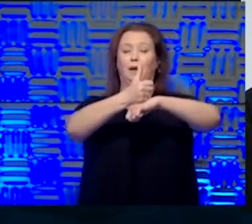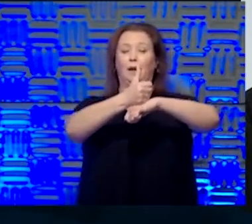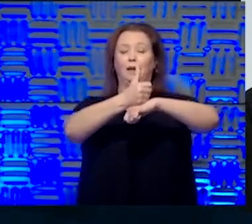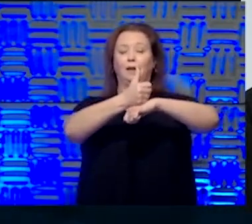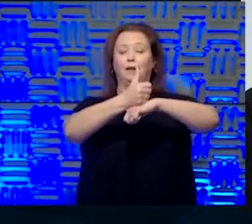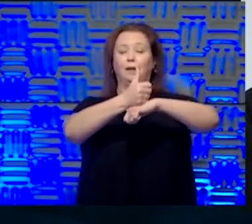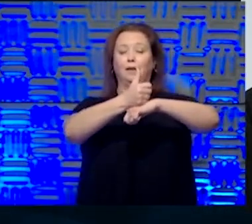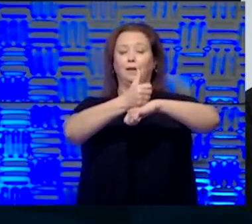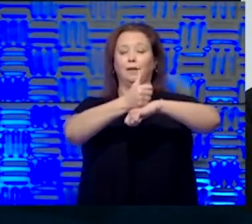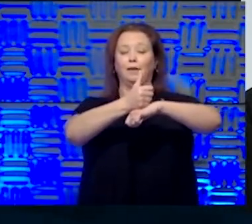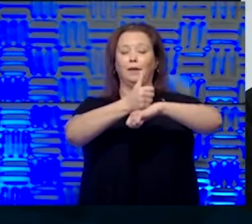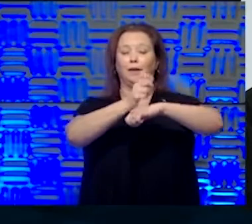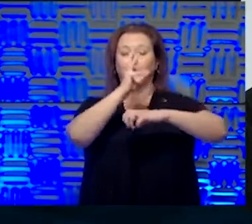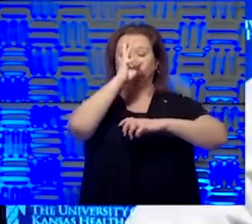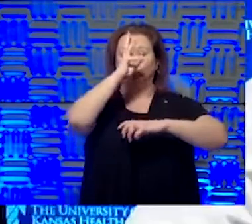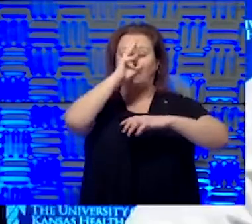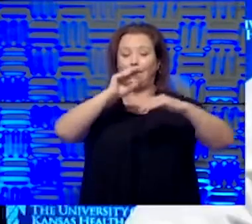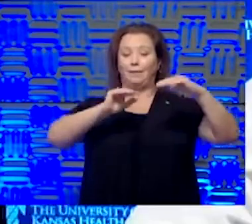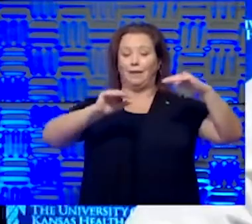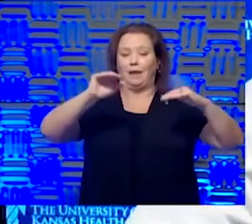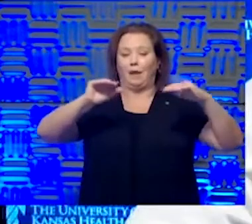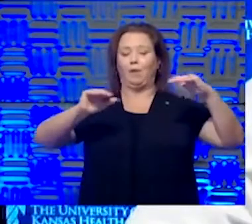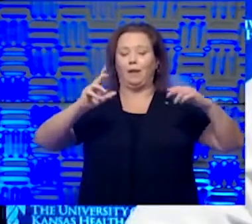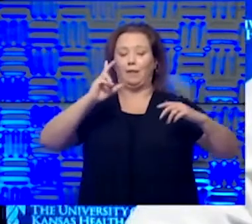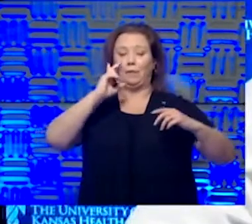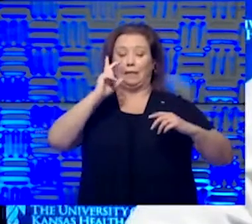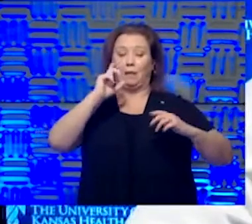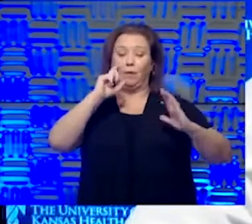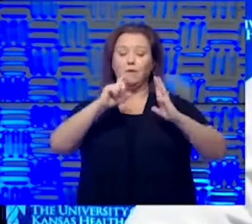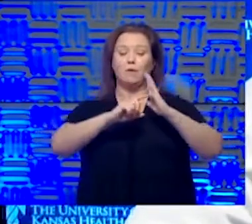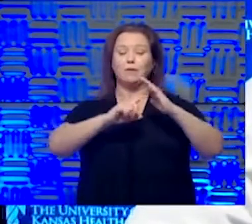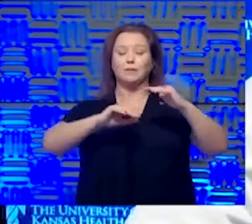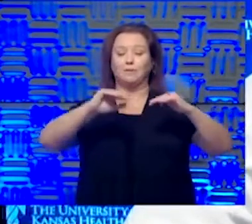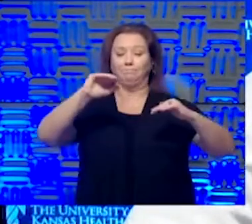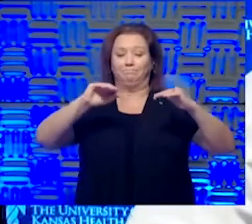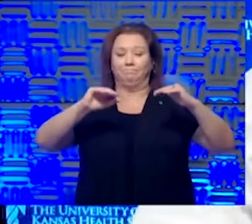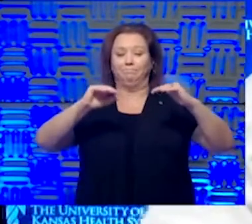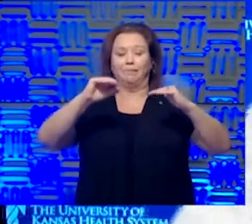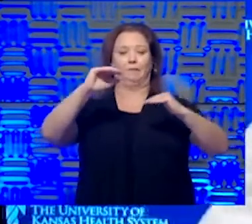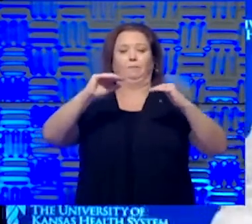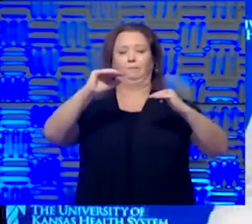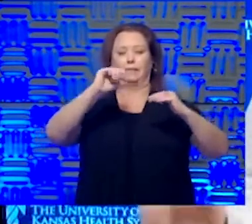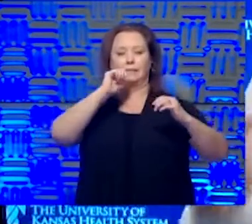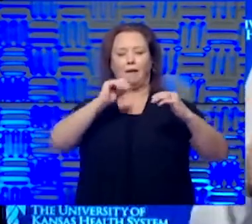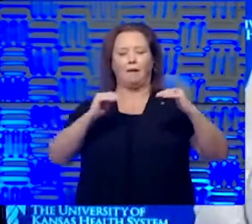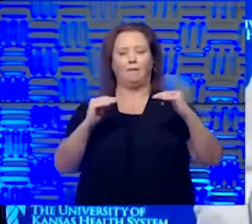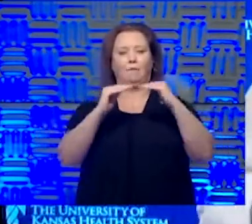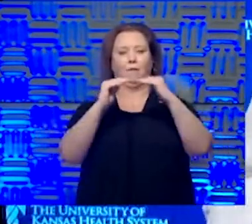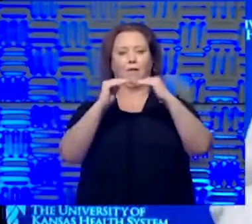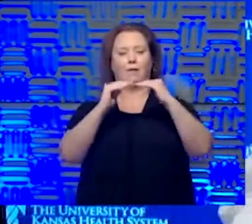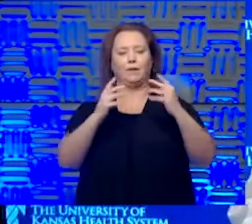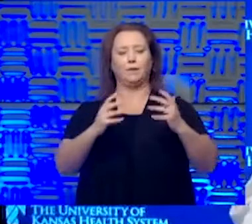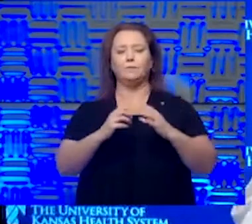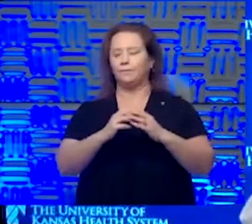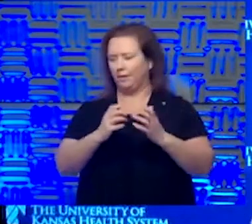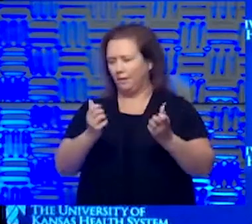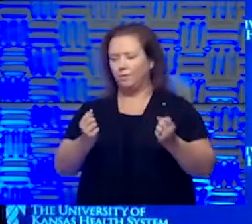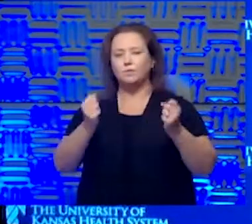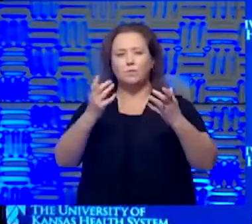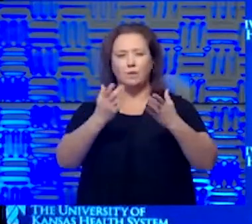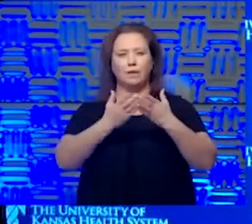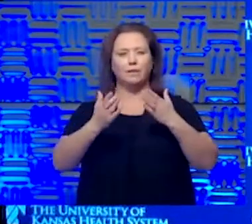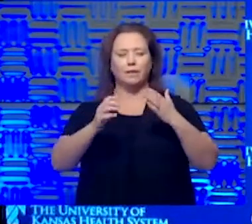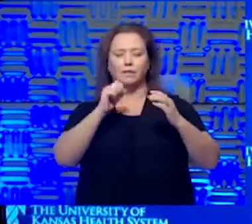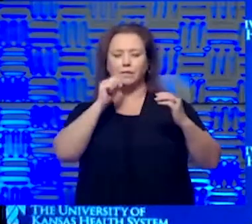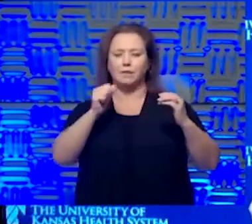inequity that we see now. Yeah, it is. That is so true. There are so many things that feed into the inequity around this, and